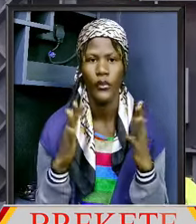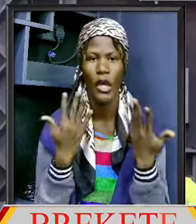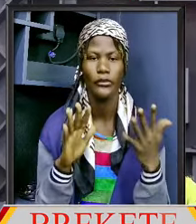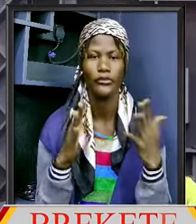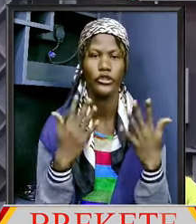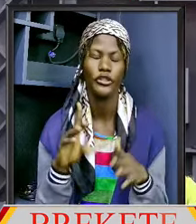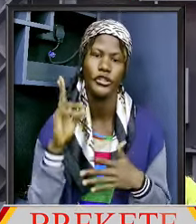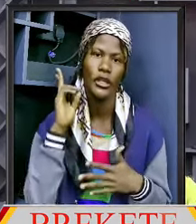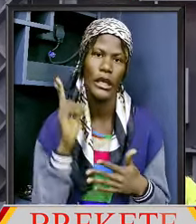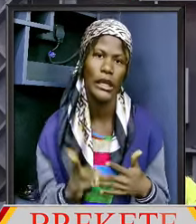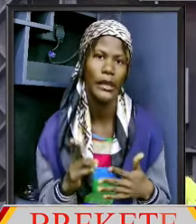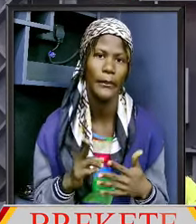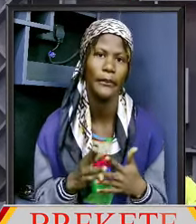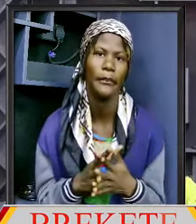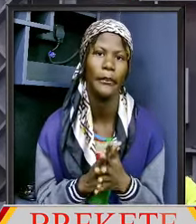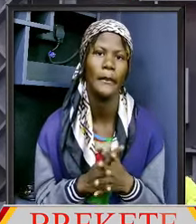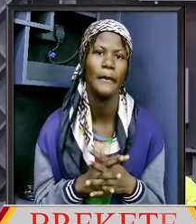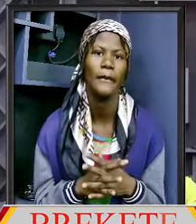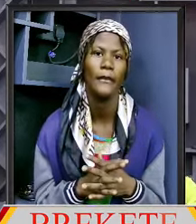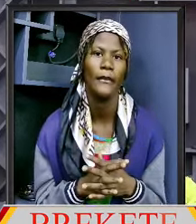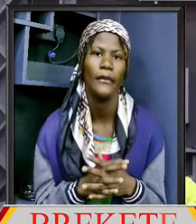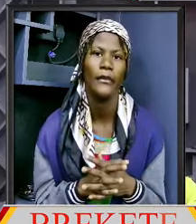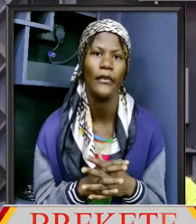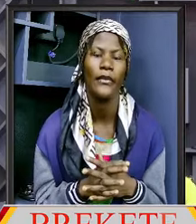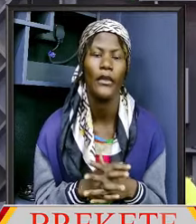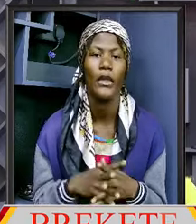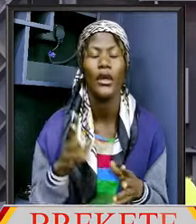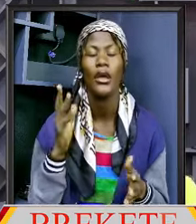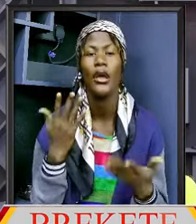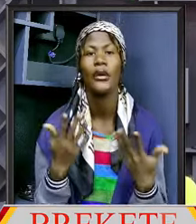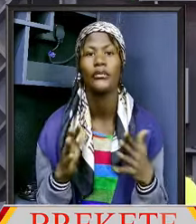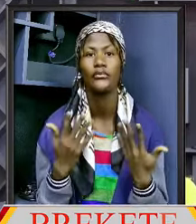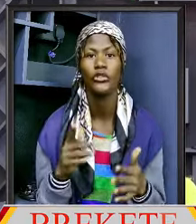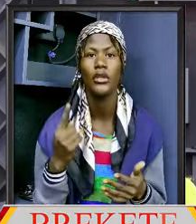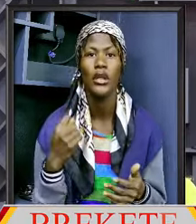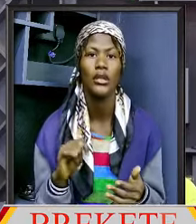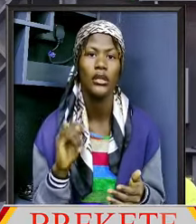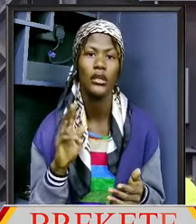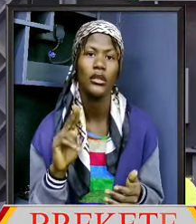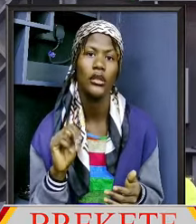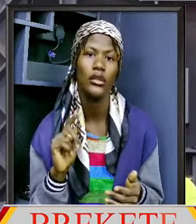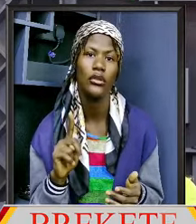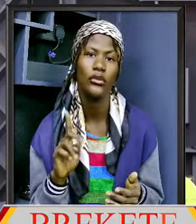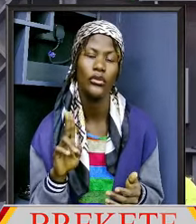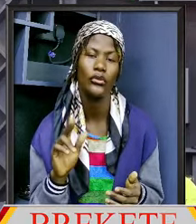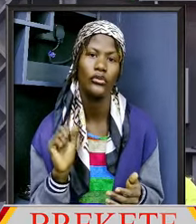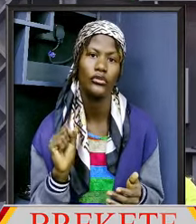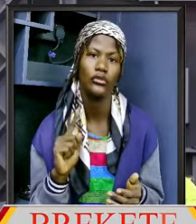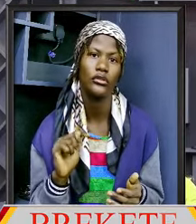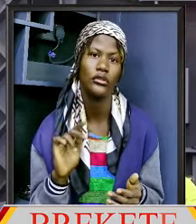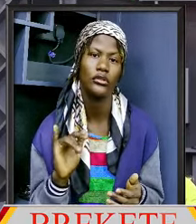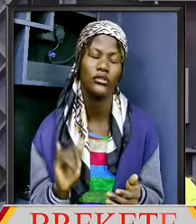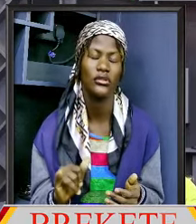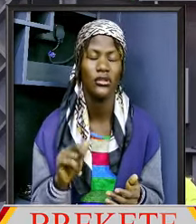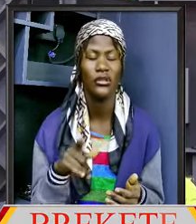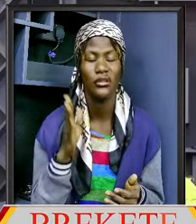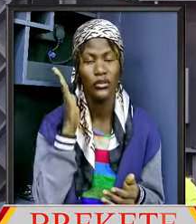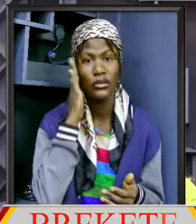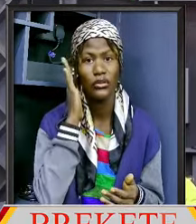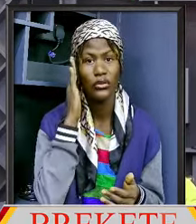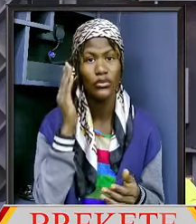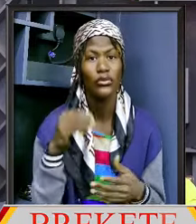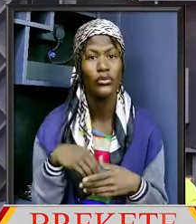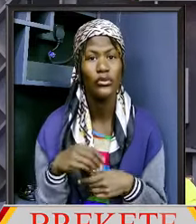them. And then make we appreciate the industry. Not be all of them, they listen. You know, and